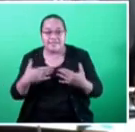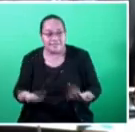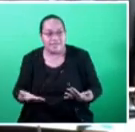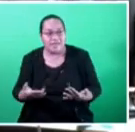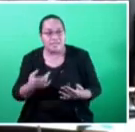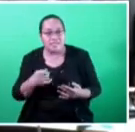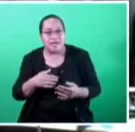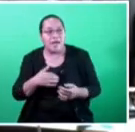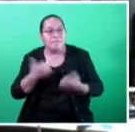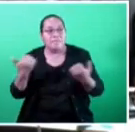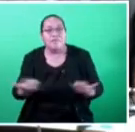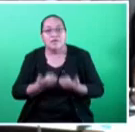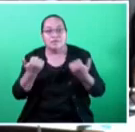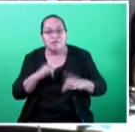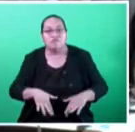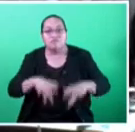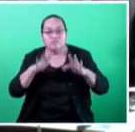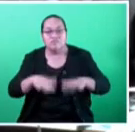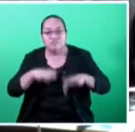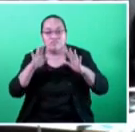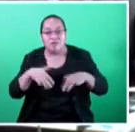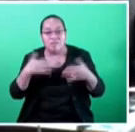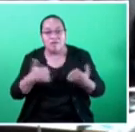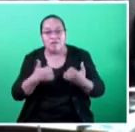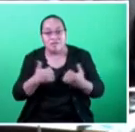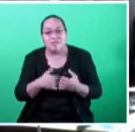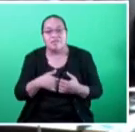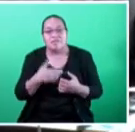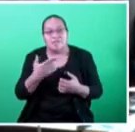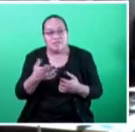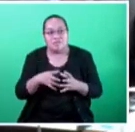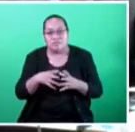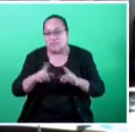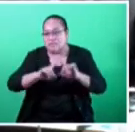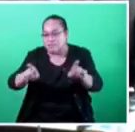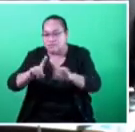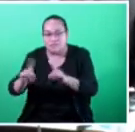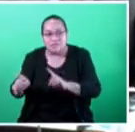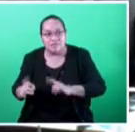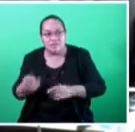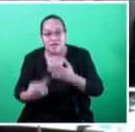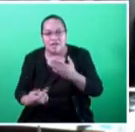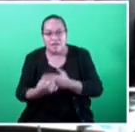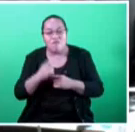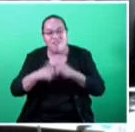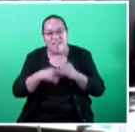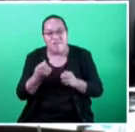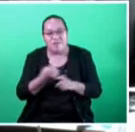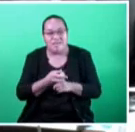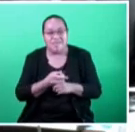an increased frequency, duration and increased magnitude, are among most widely cited expected impacts of climate change.